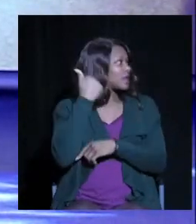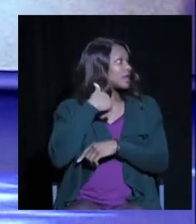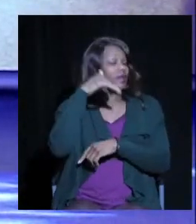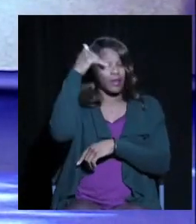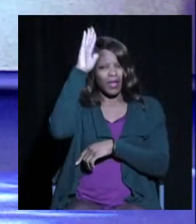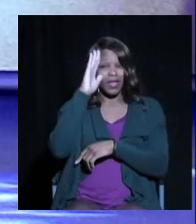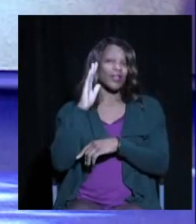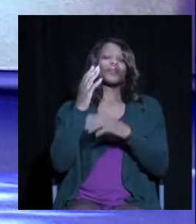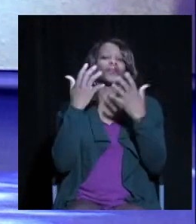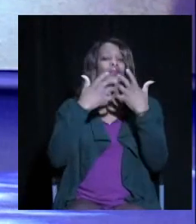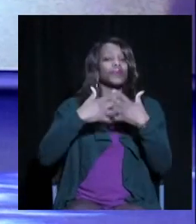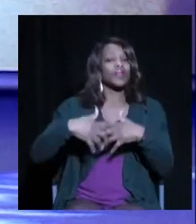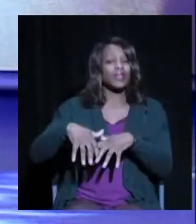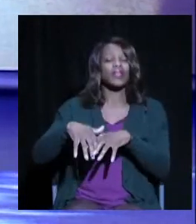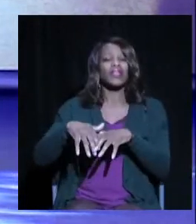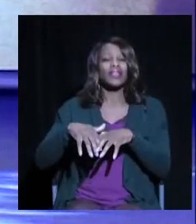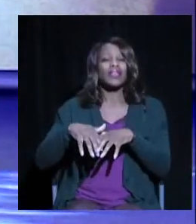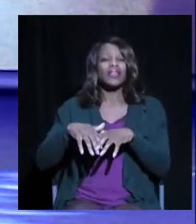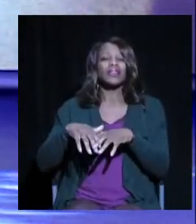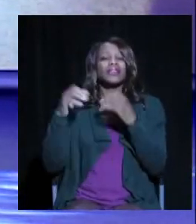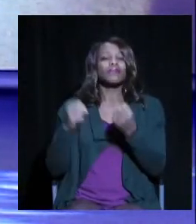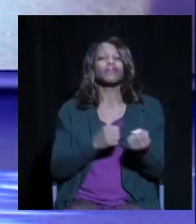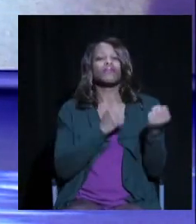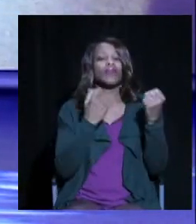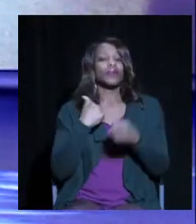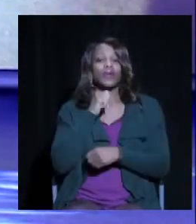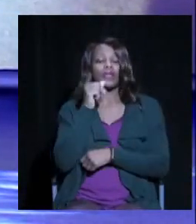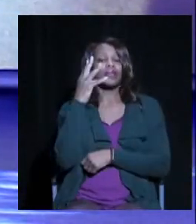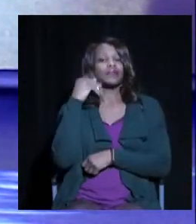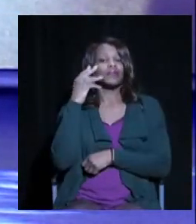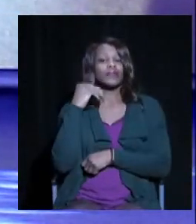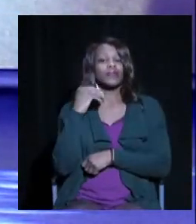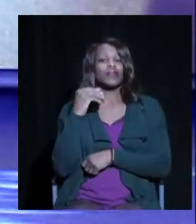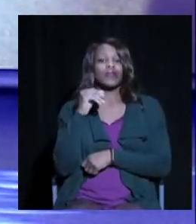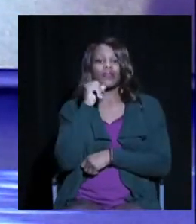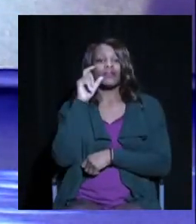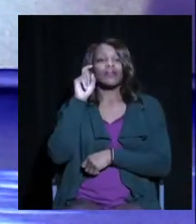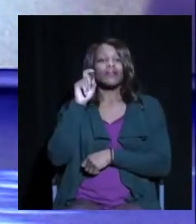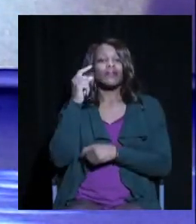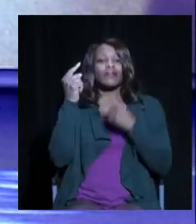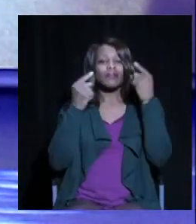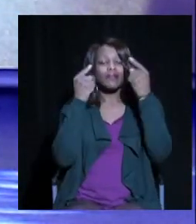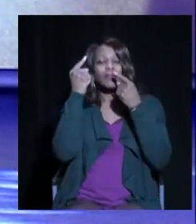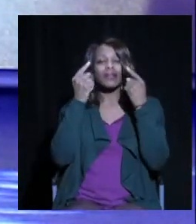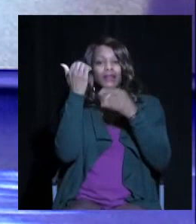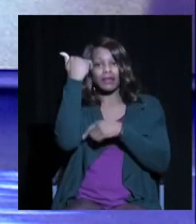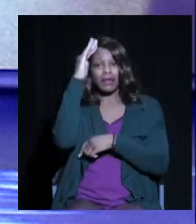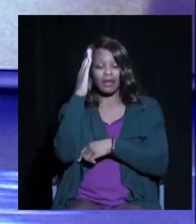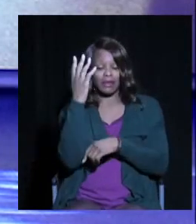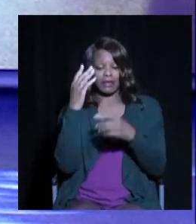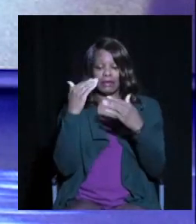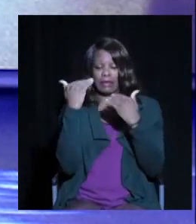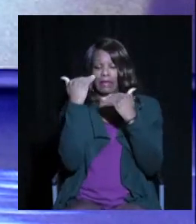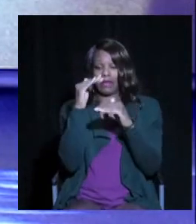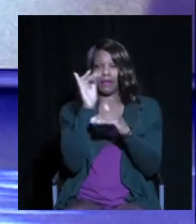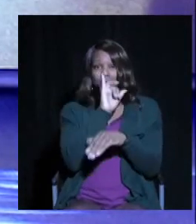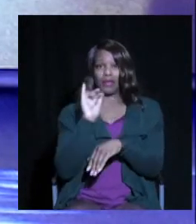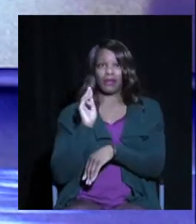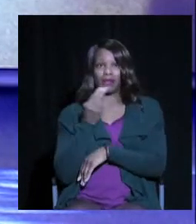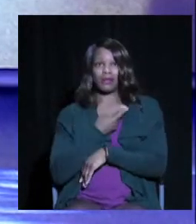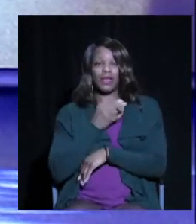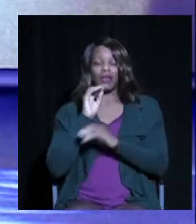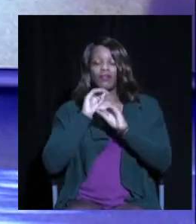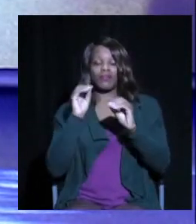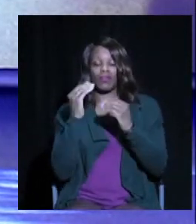do it, right? Because God has power that we don't have. We should not think that God is limited like we are. No limitation of